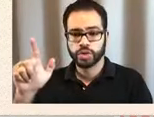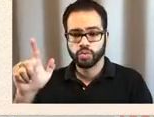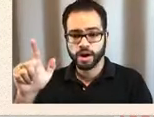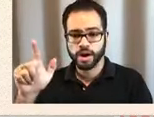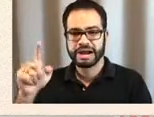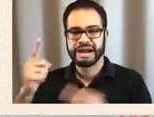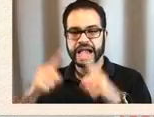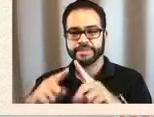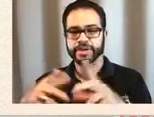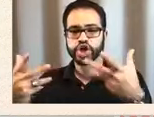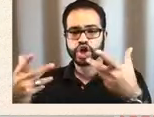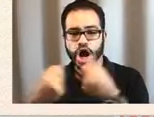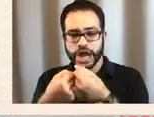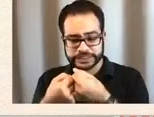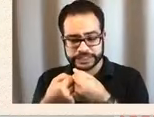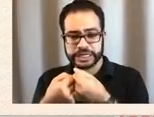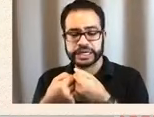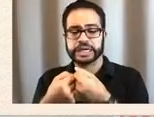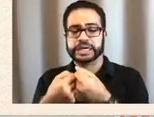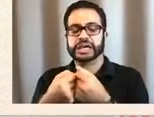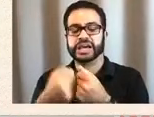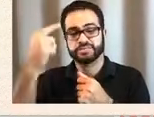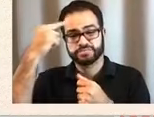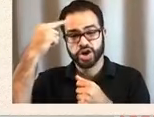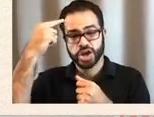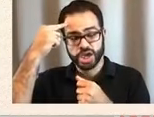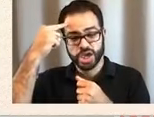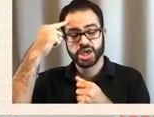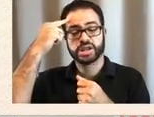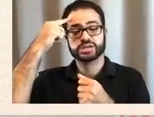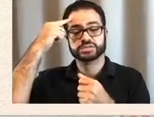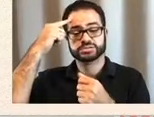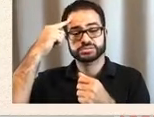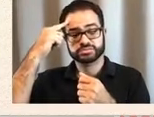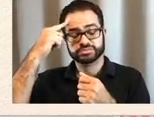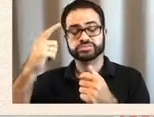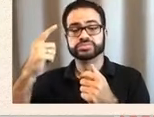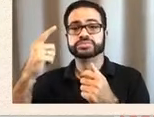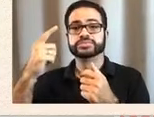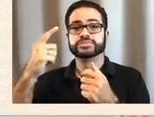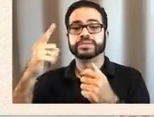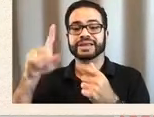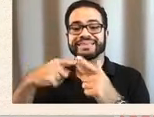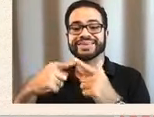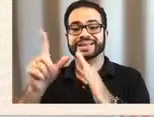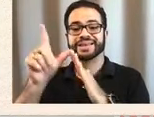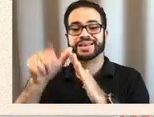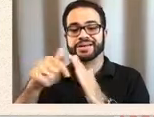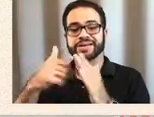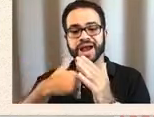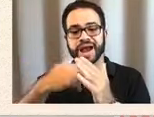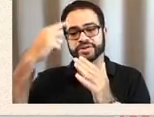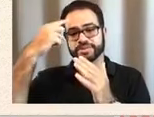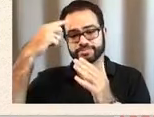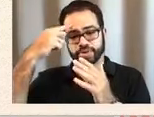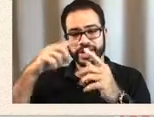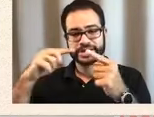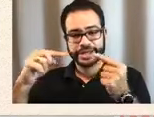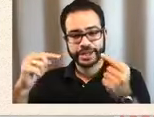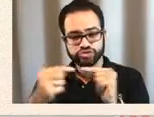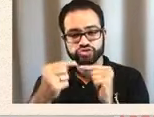suffer a traumatic brain injury, which then leads to intellectual disability, meaning they have an IQ somewhere